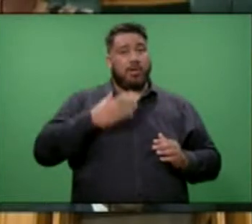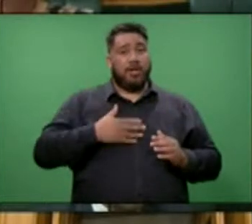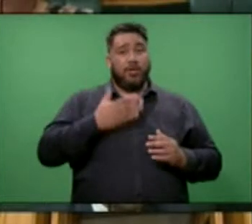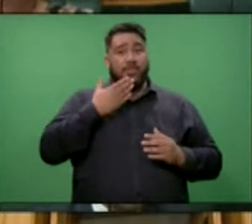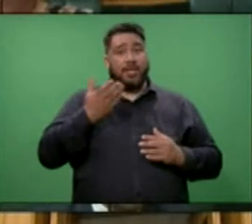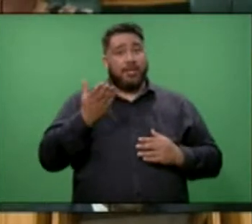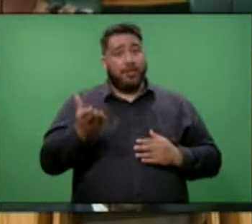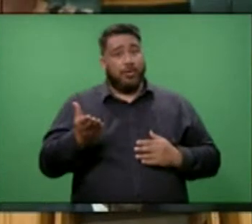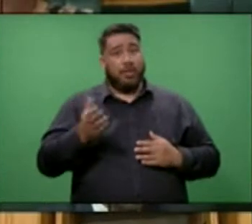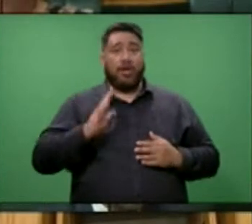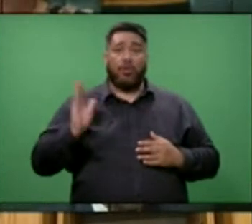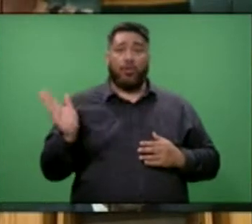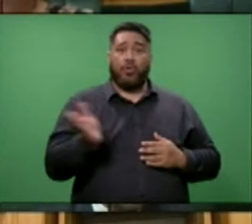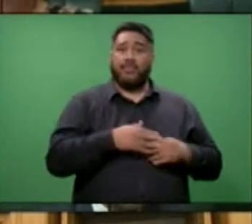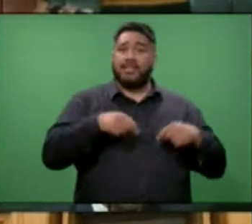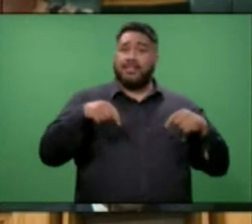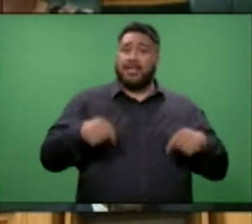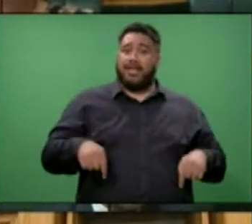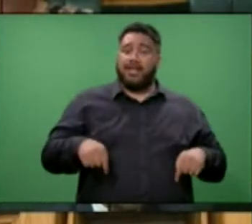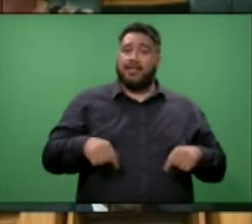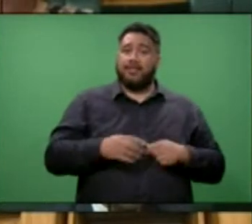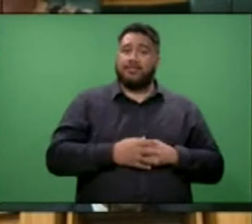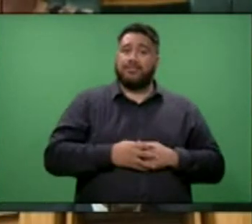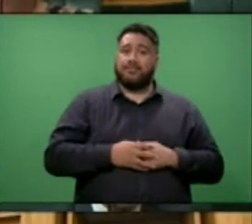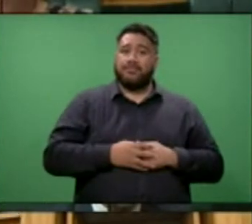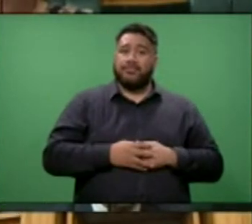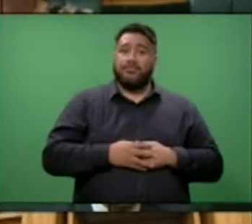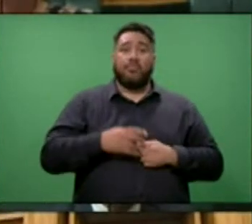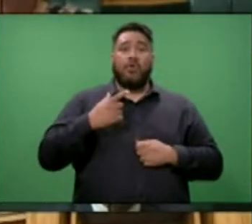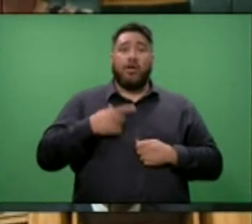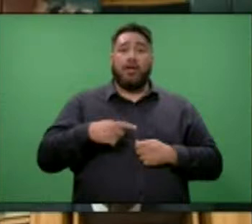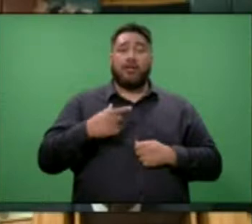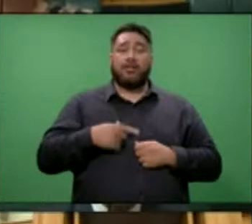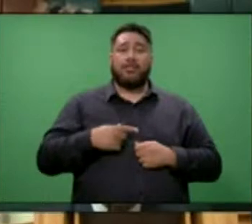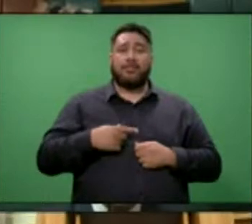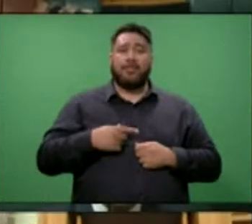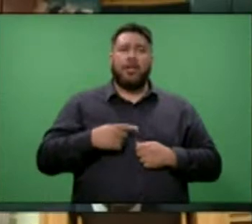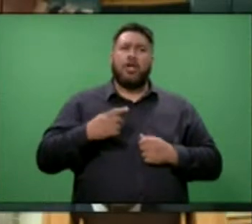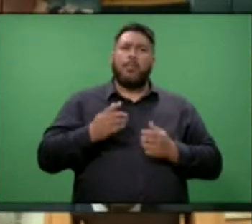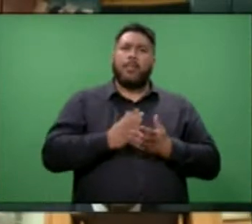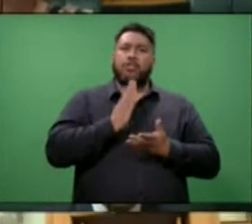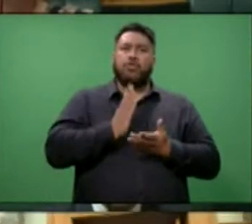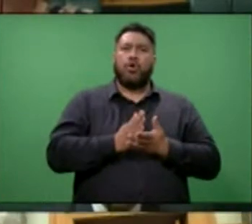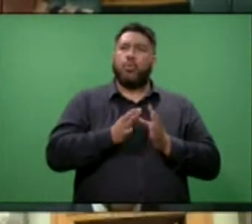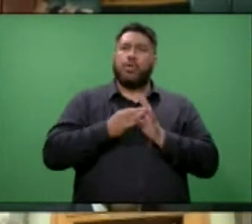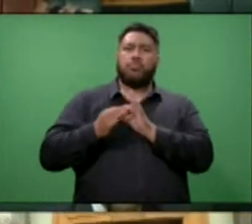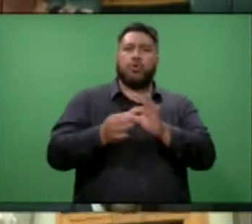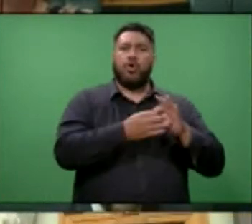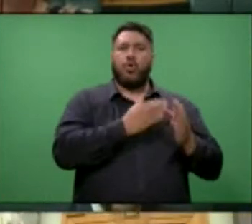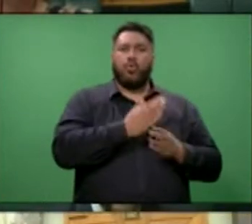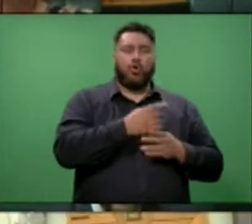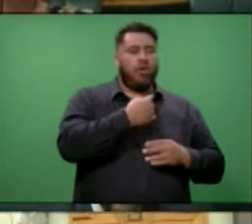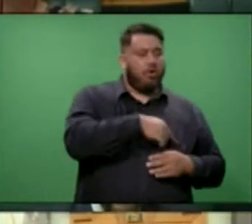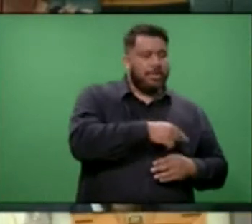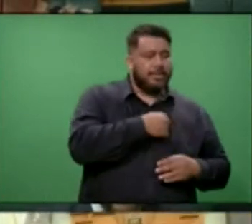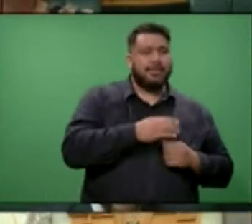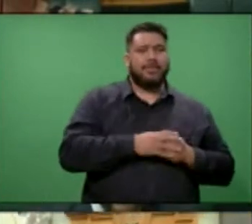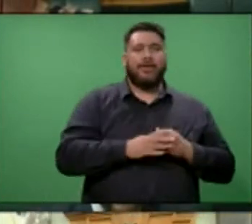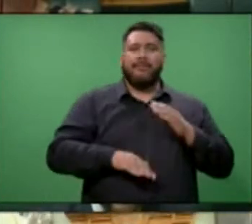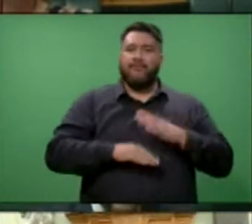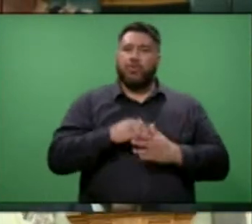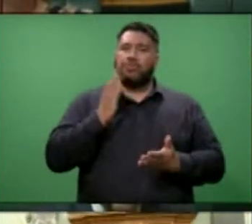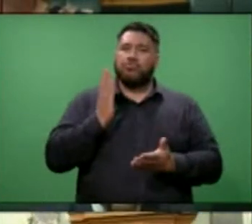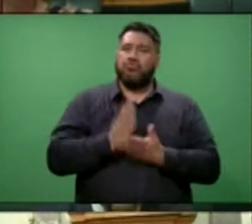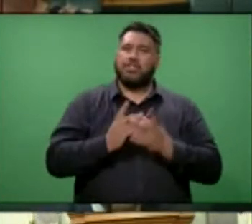ka mahi tika, tātou ka mahi tātou I rongi te tika, me te pono, mo te tō tātou motu whānu